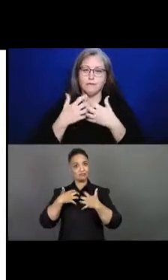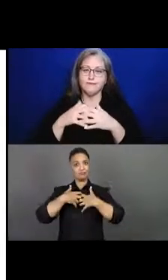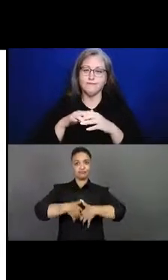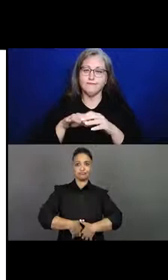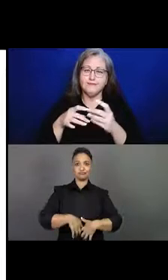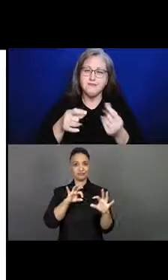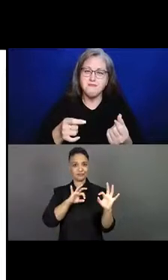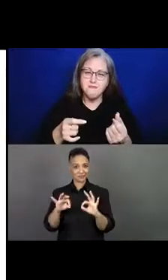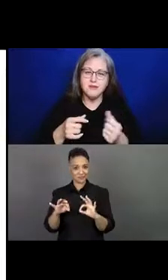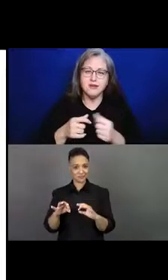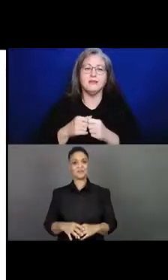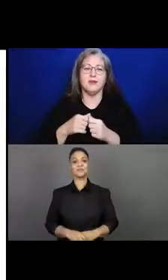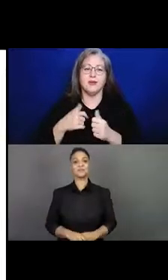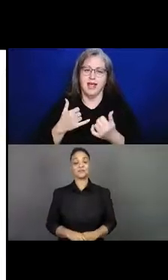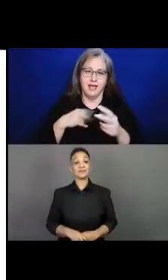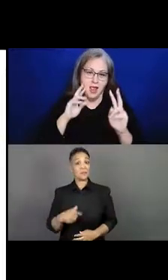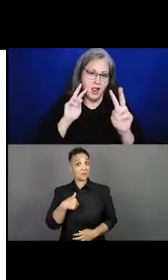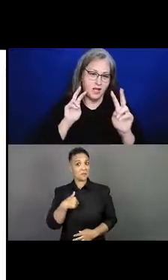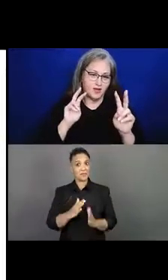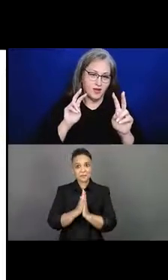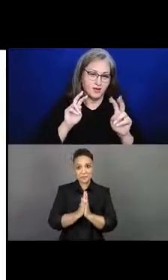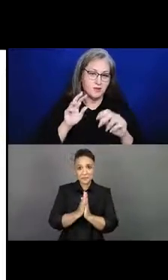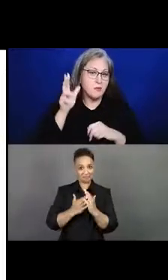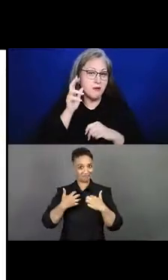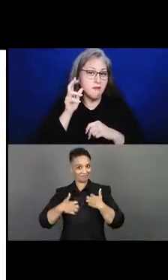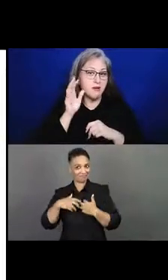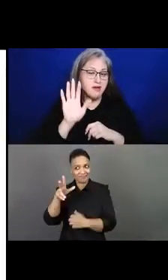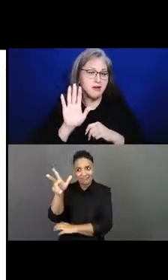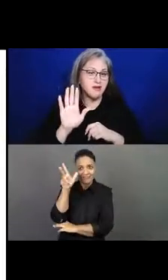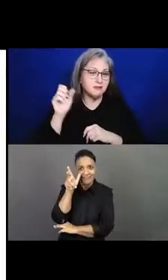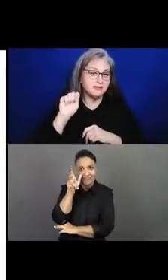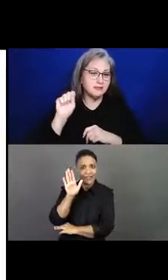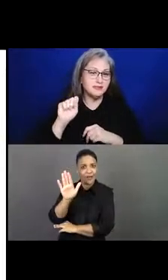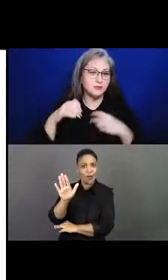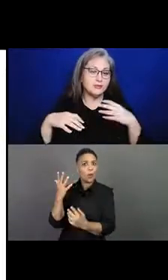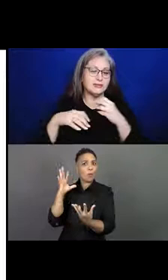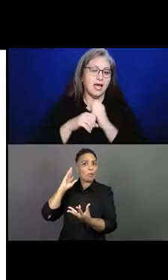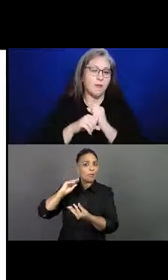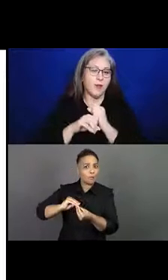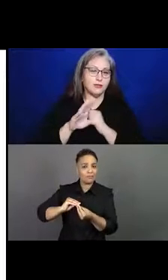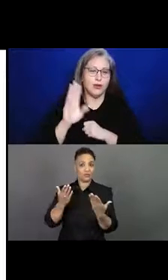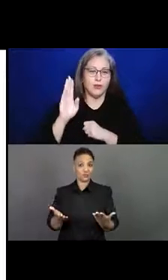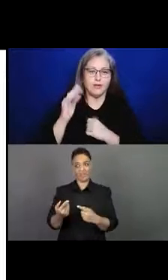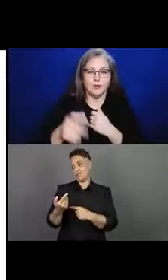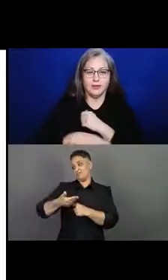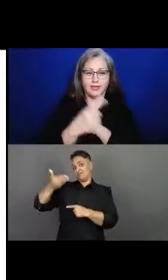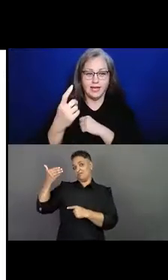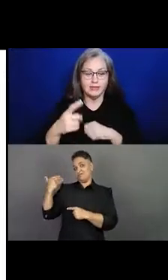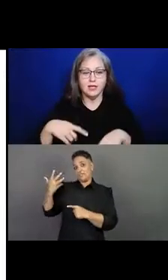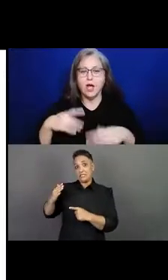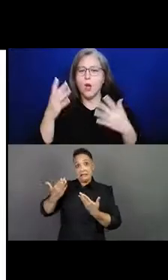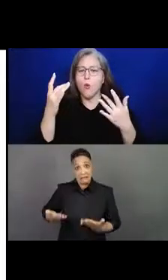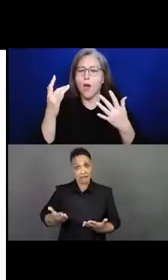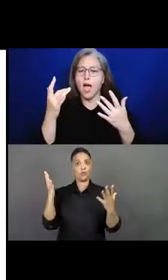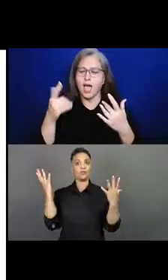So I'm really looking forward to hearing her summarized presentation today. And the reason why we're having